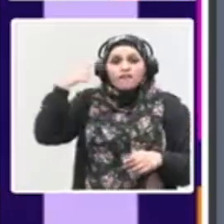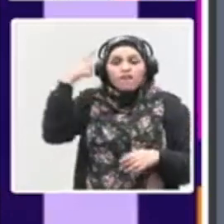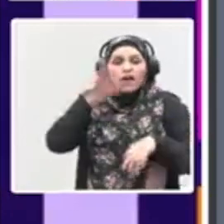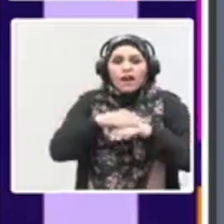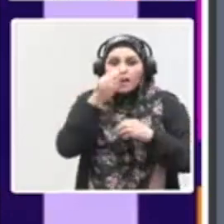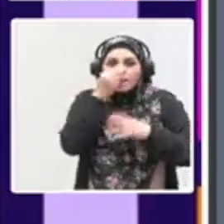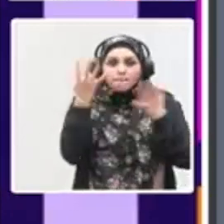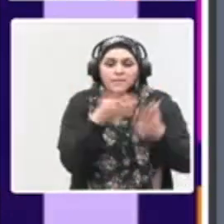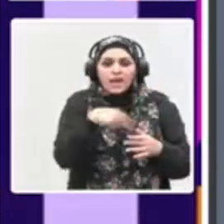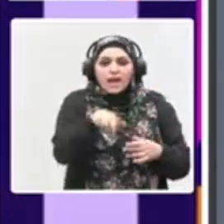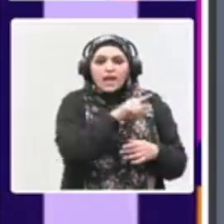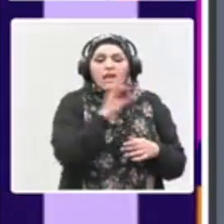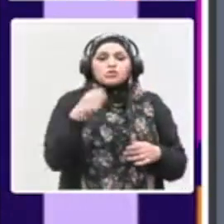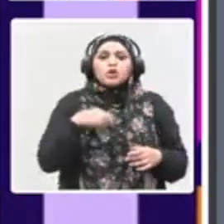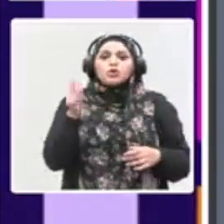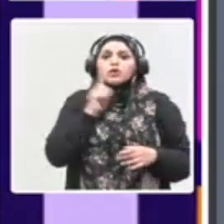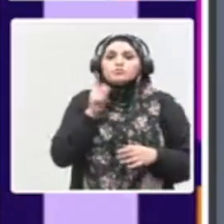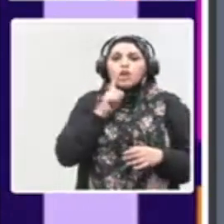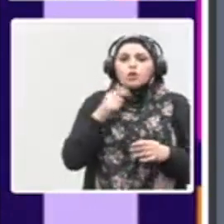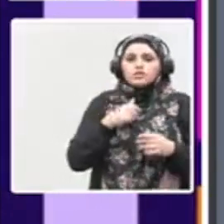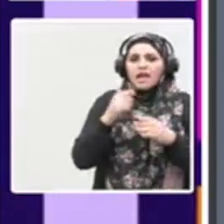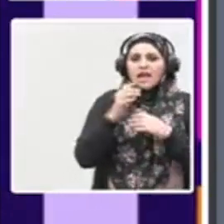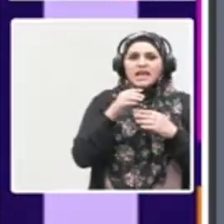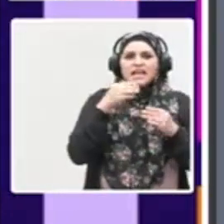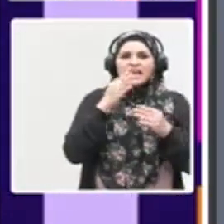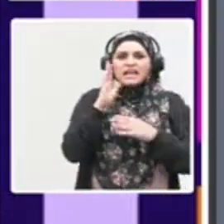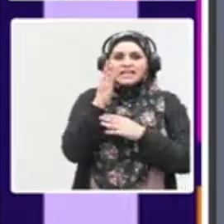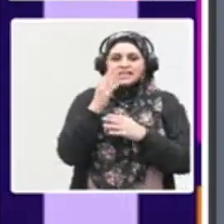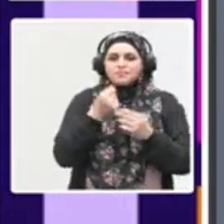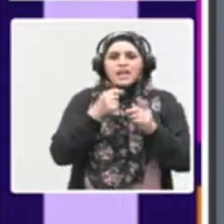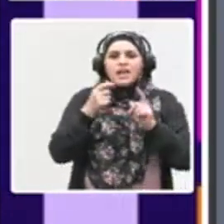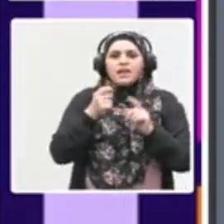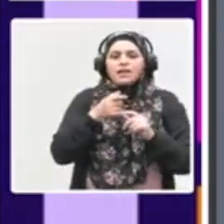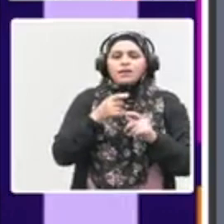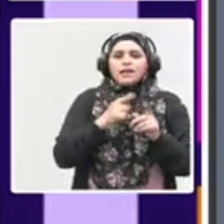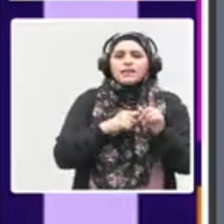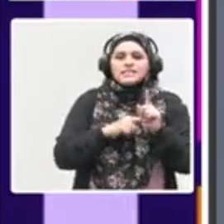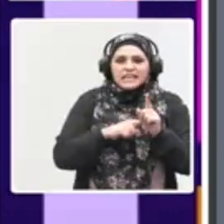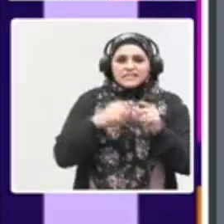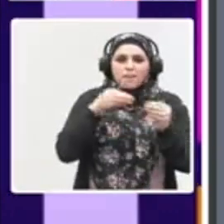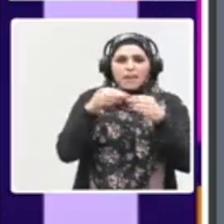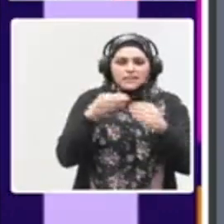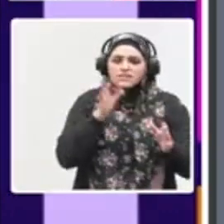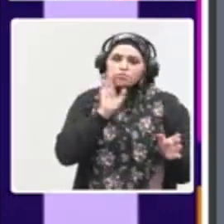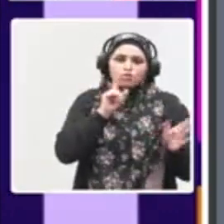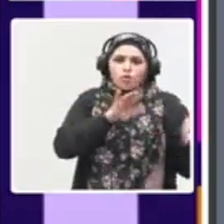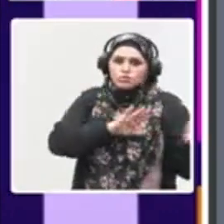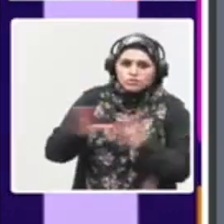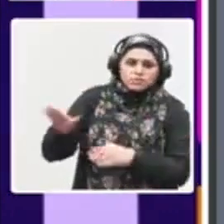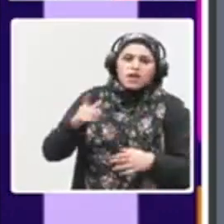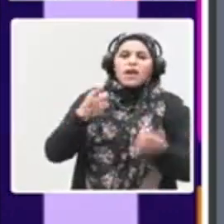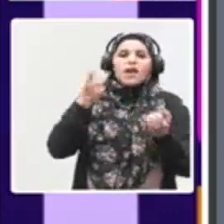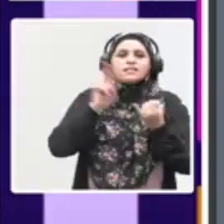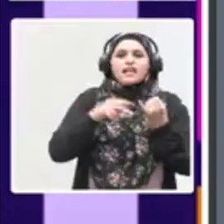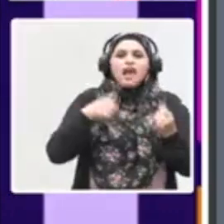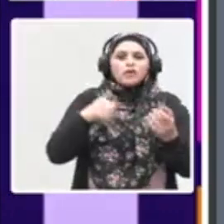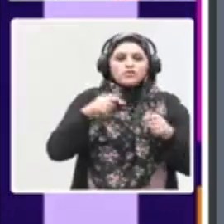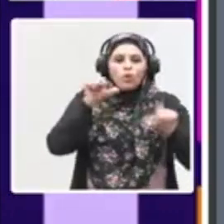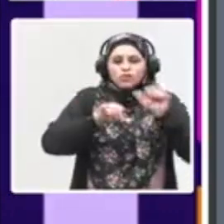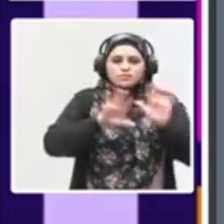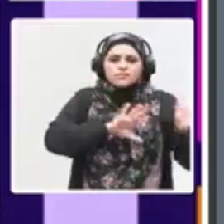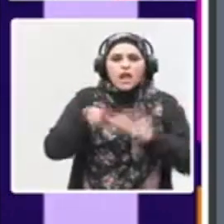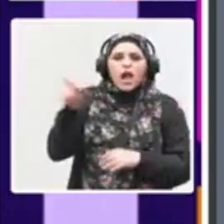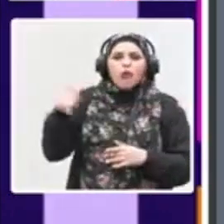in terms of the type of energy they use, the type of lighting they use. So they are really starting to be a model of